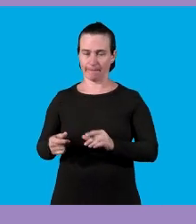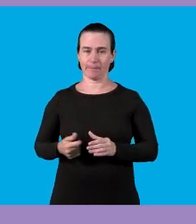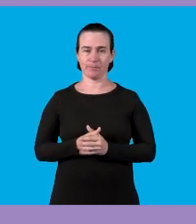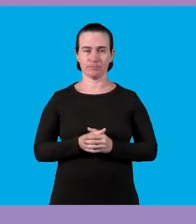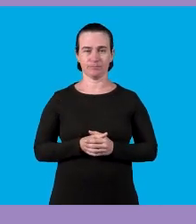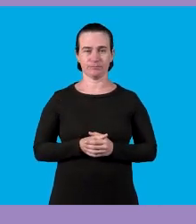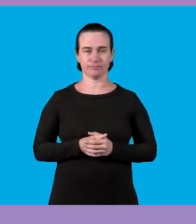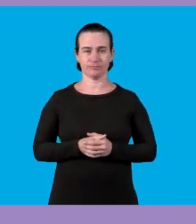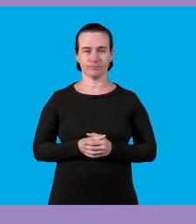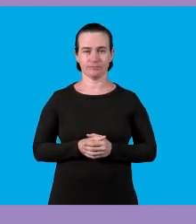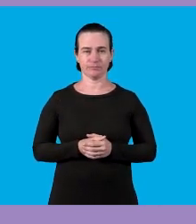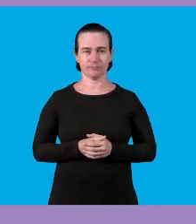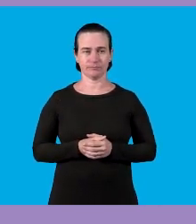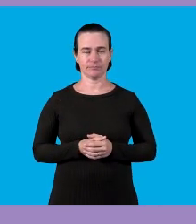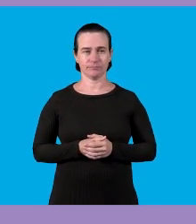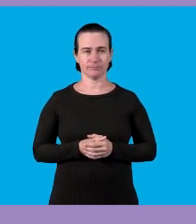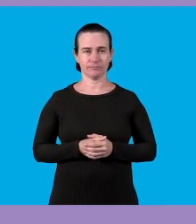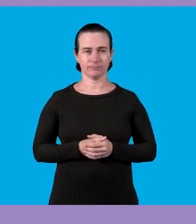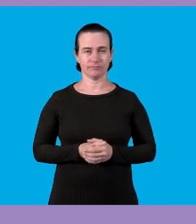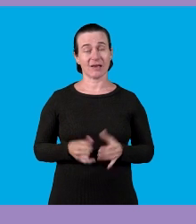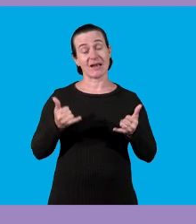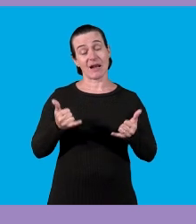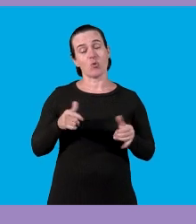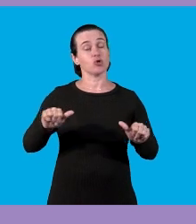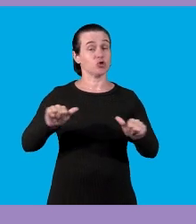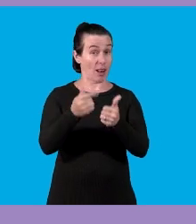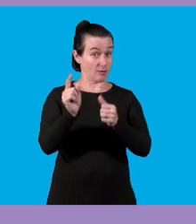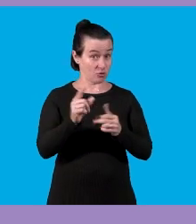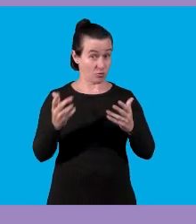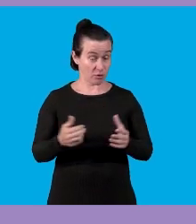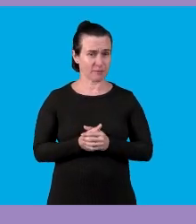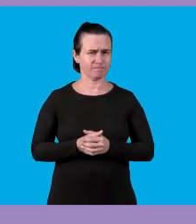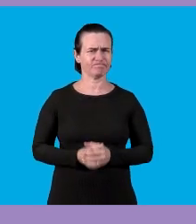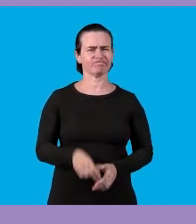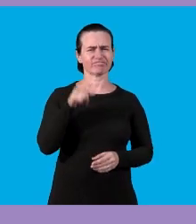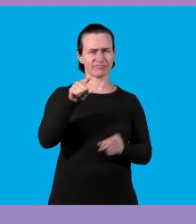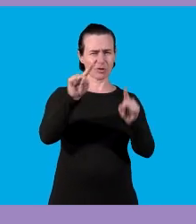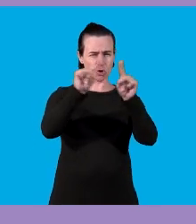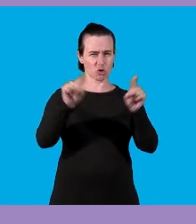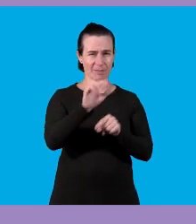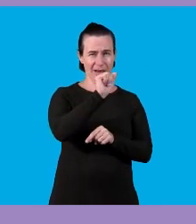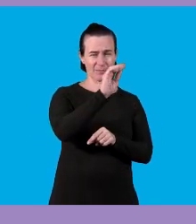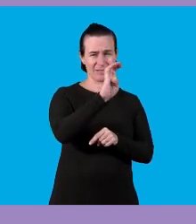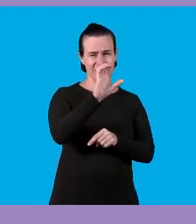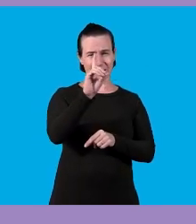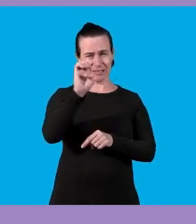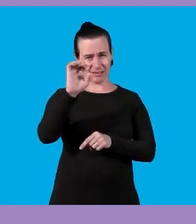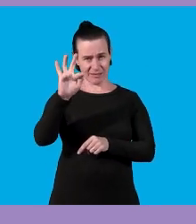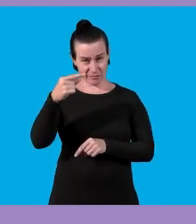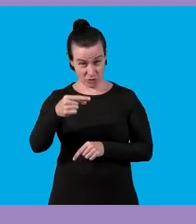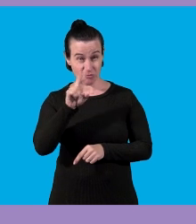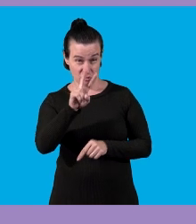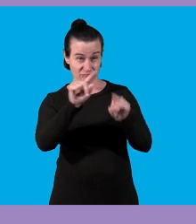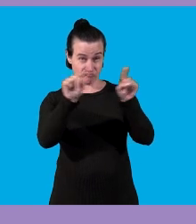other corresponding two sides in that diagram. Let's look at today's challenge. In the shape